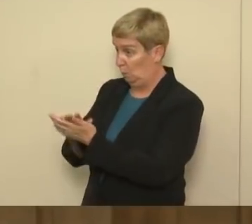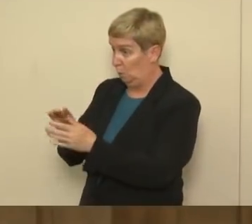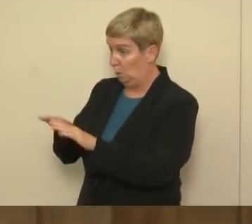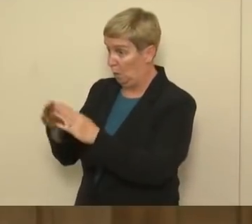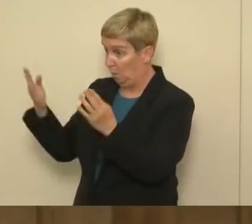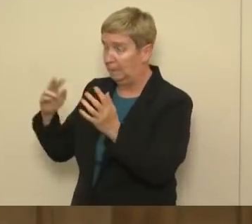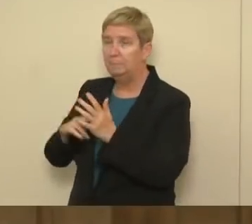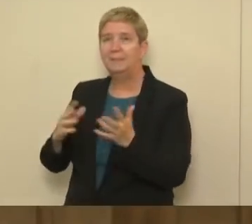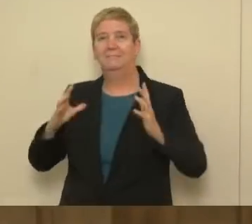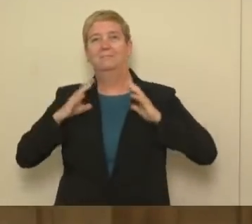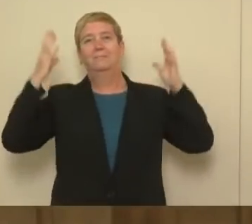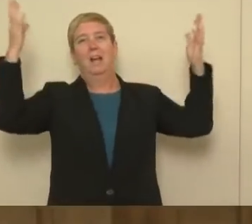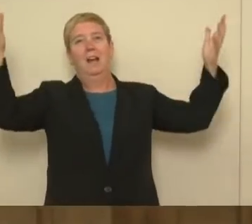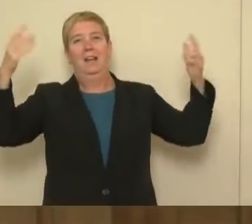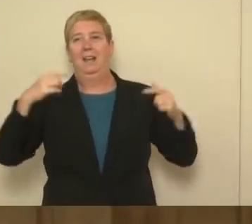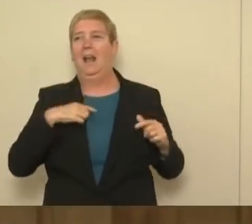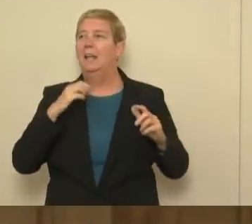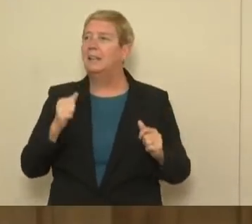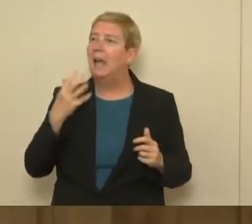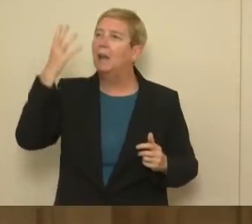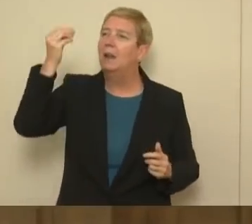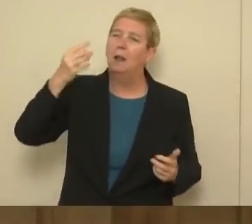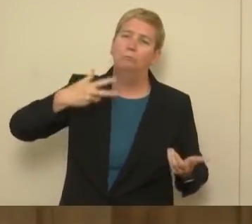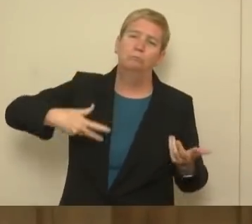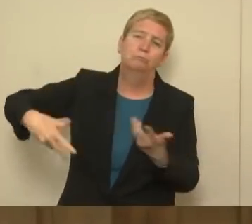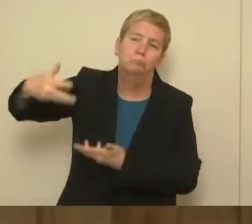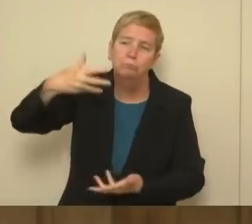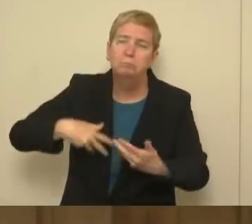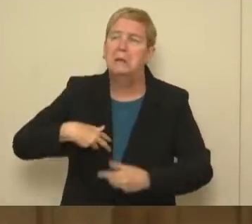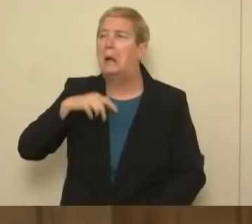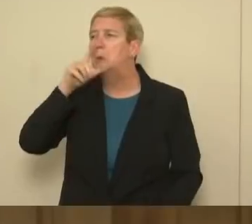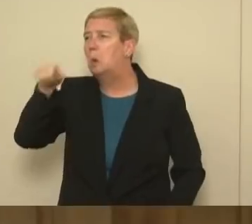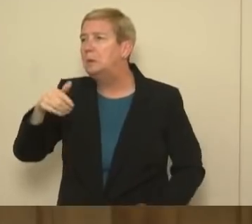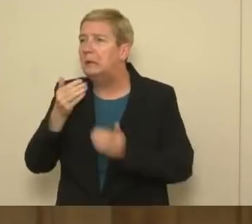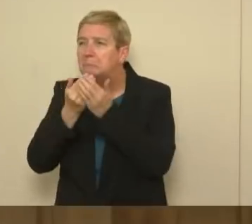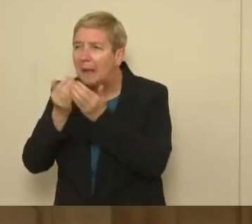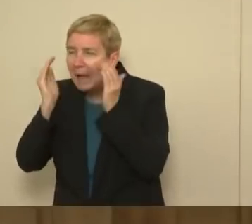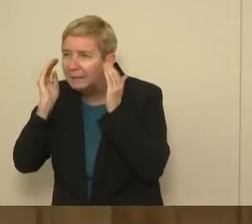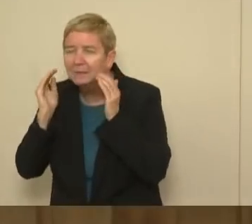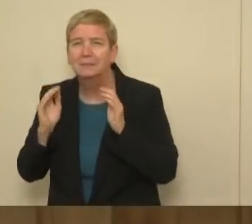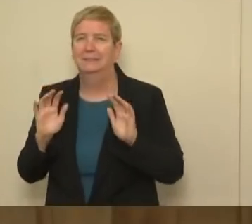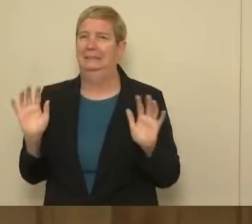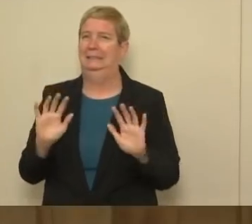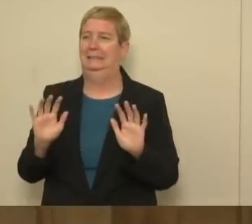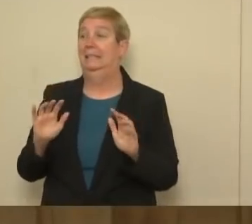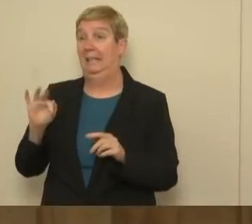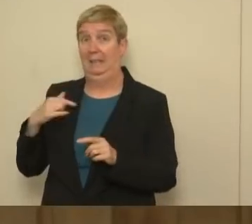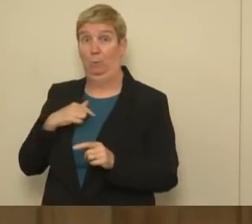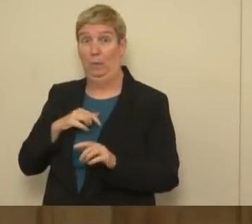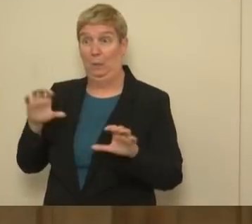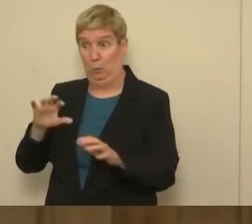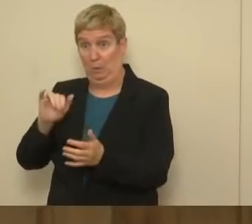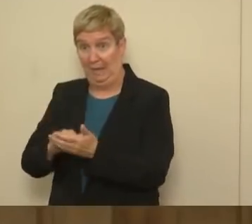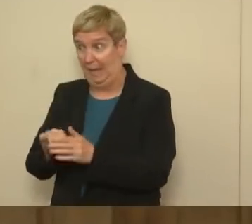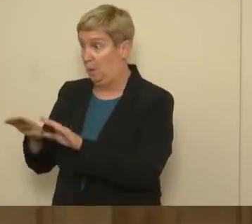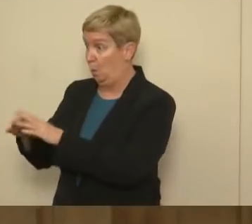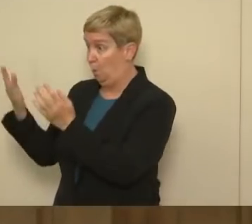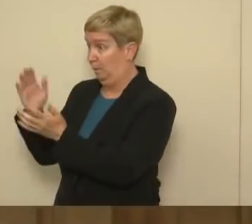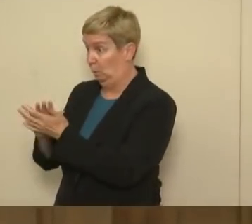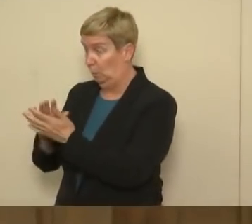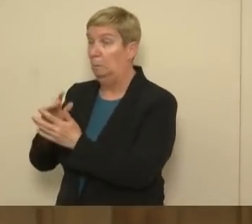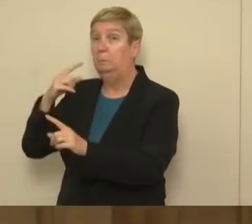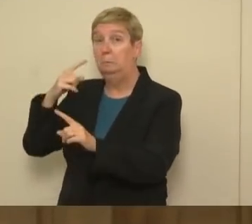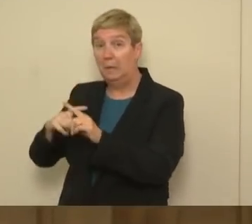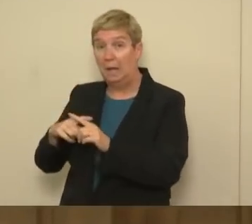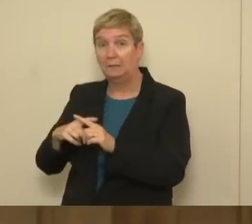way worse than that. And I think we have the ability as a society and as a group of New Mexicans to make it better than that